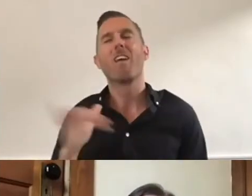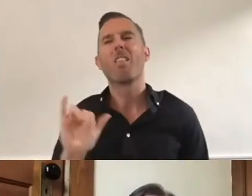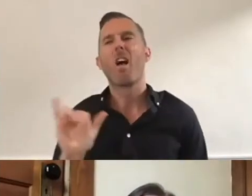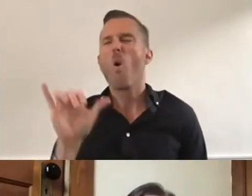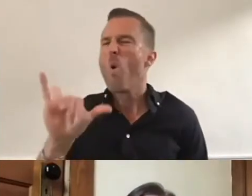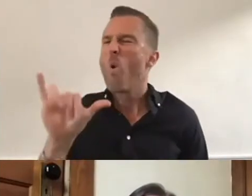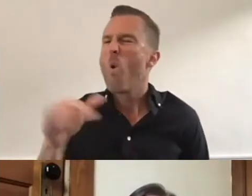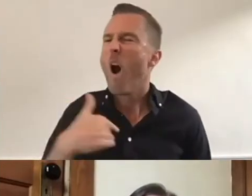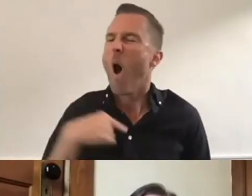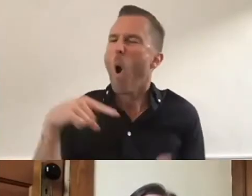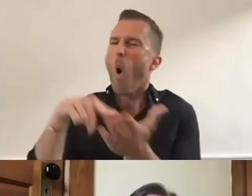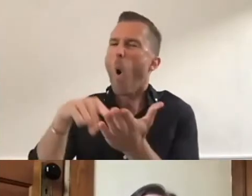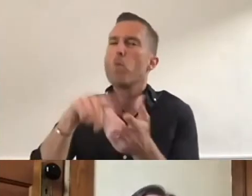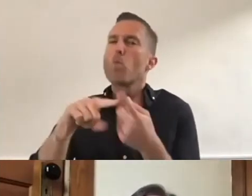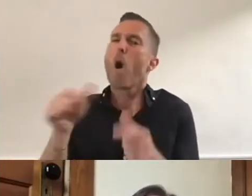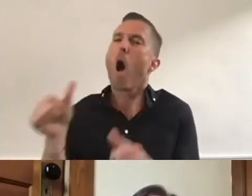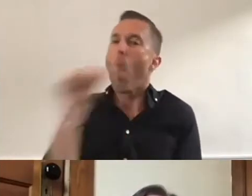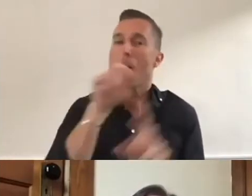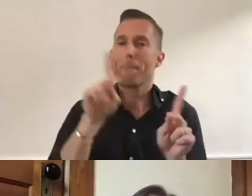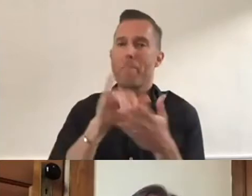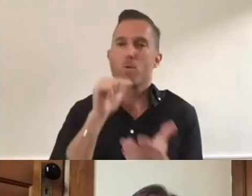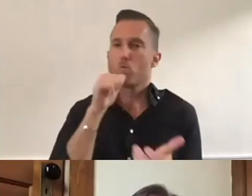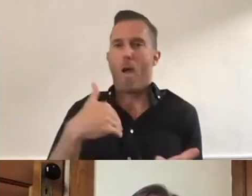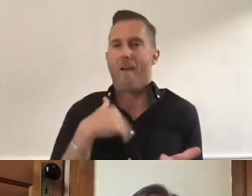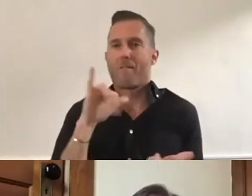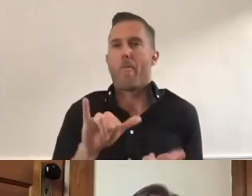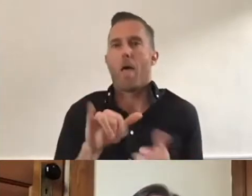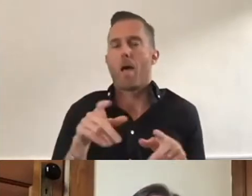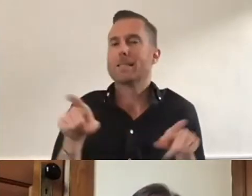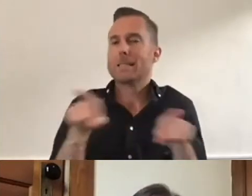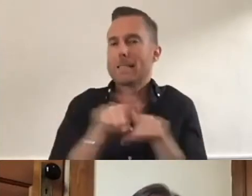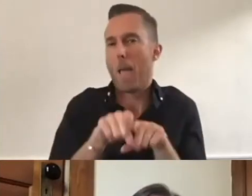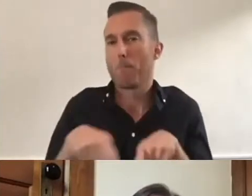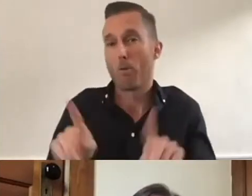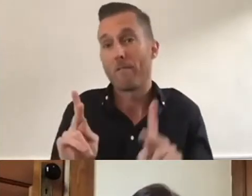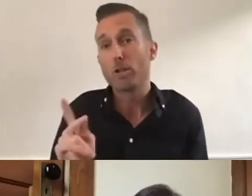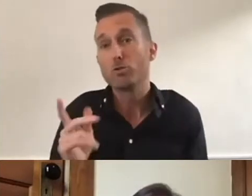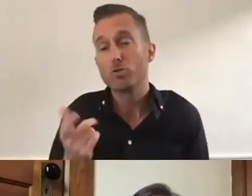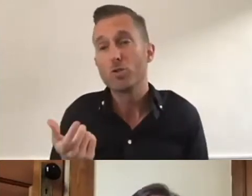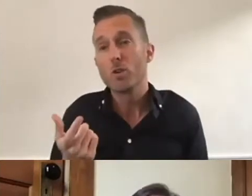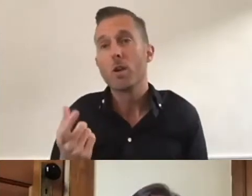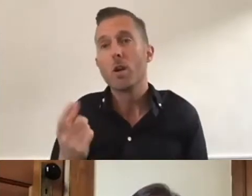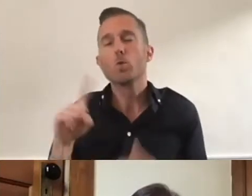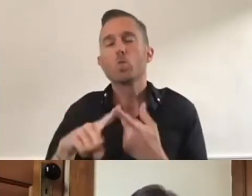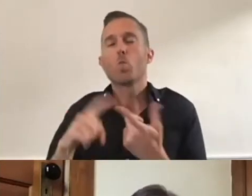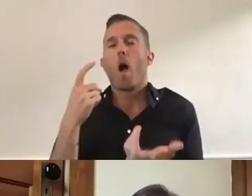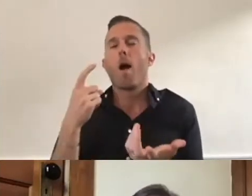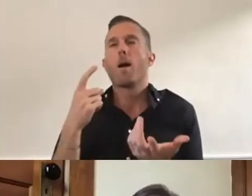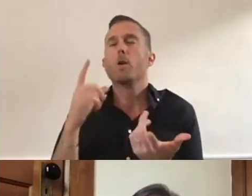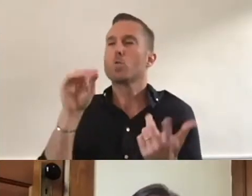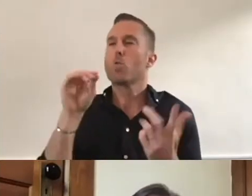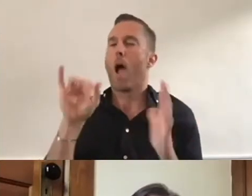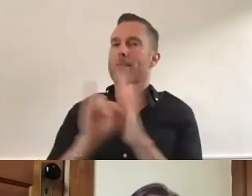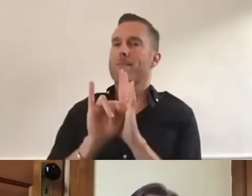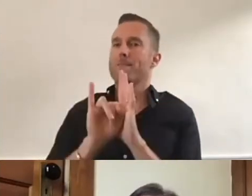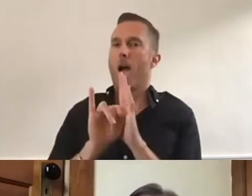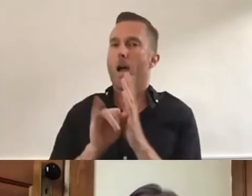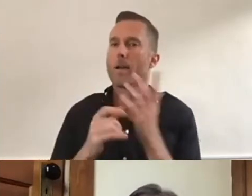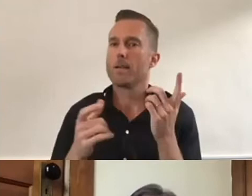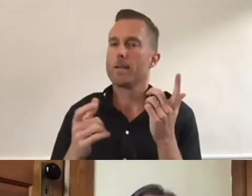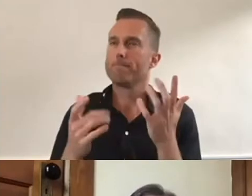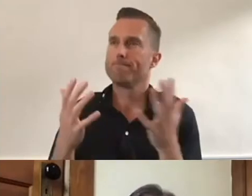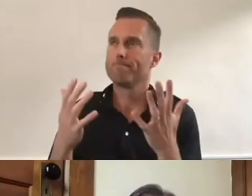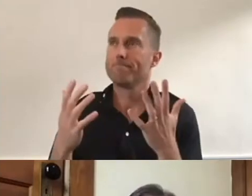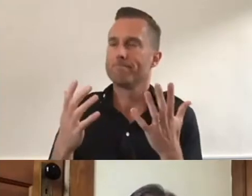it to a lot of other people who don't feel they're in that position to identify as that, and identify that as